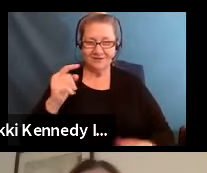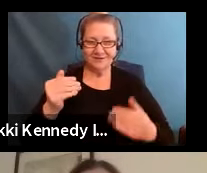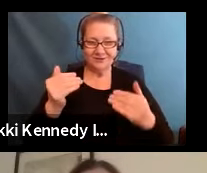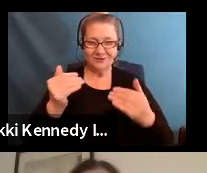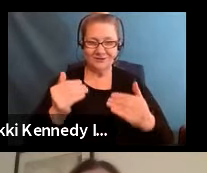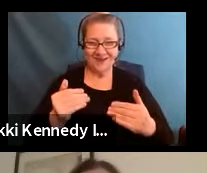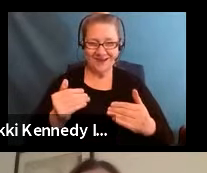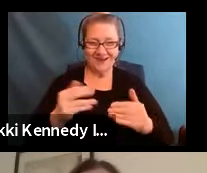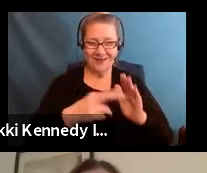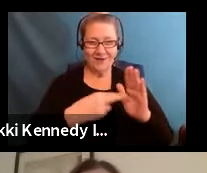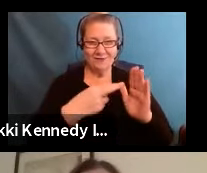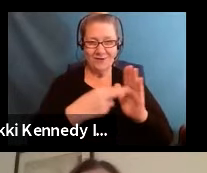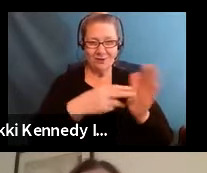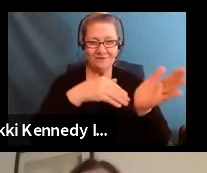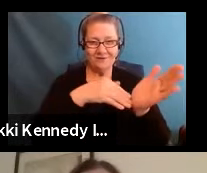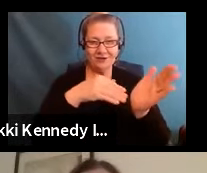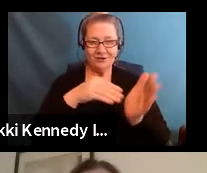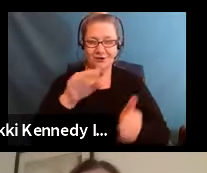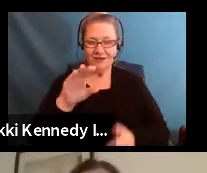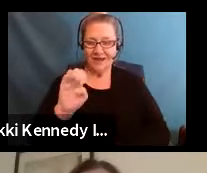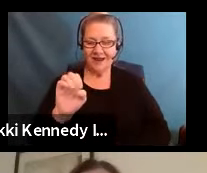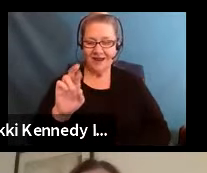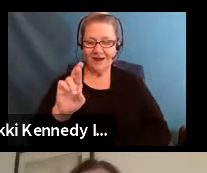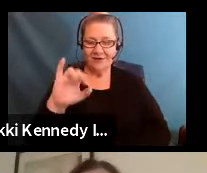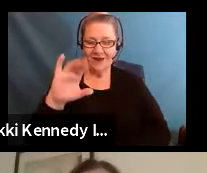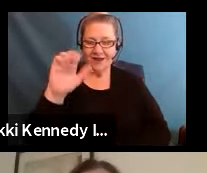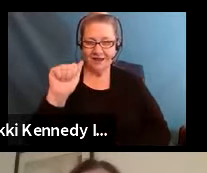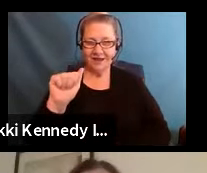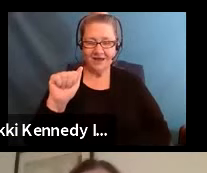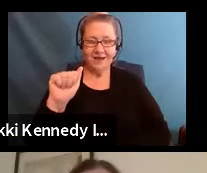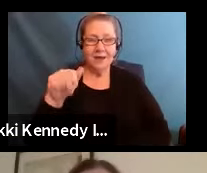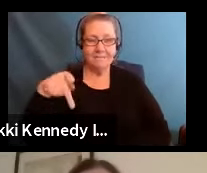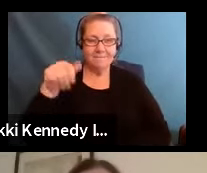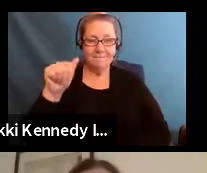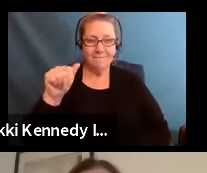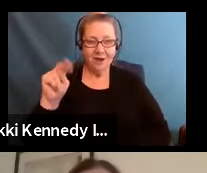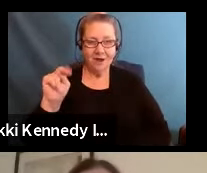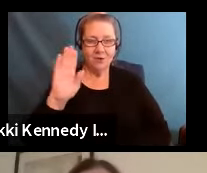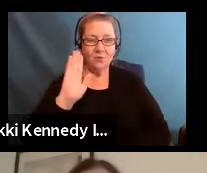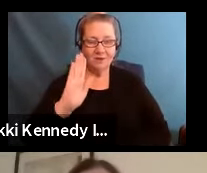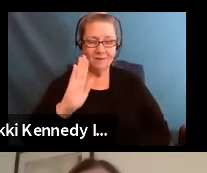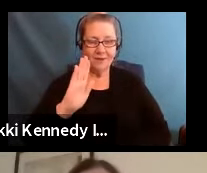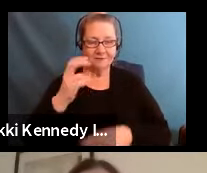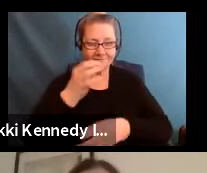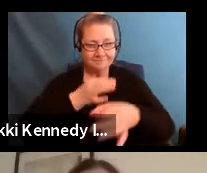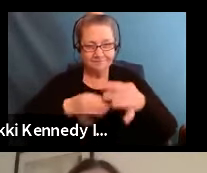the role of Dr. Erica Pan will be played by Dr. Tomas Aragon, and